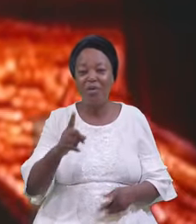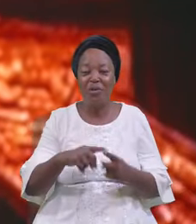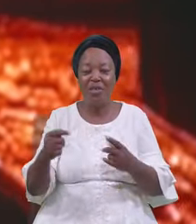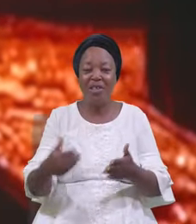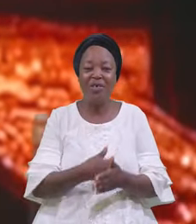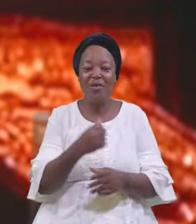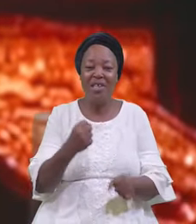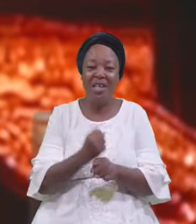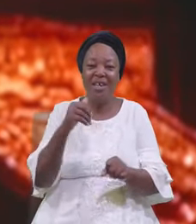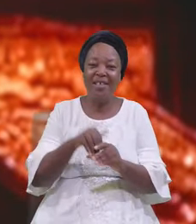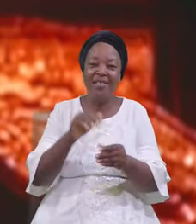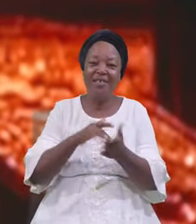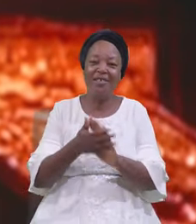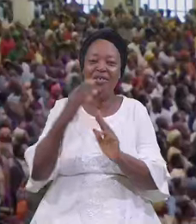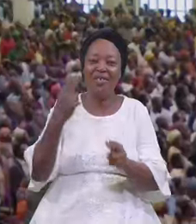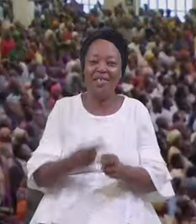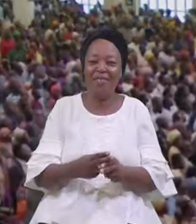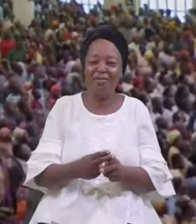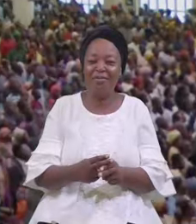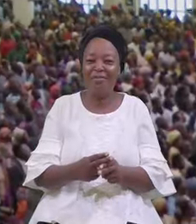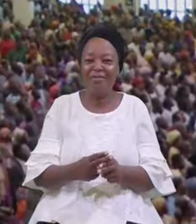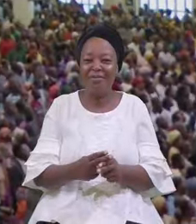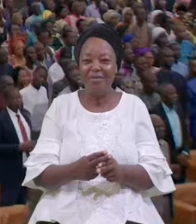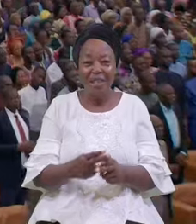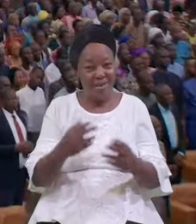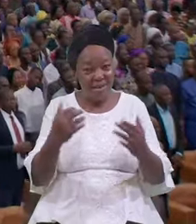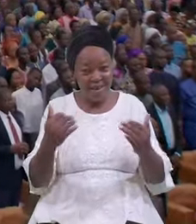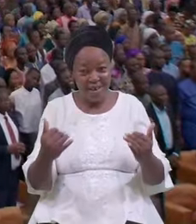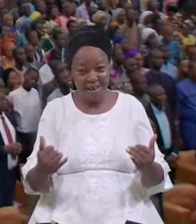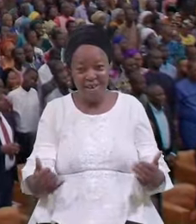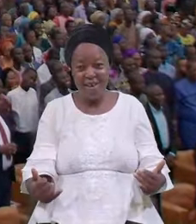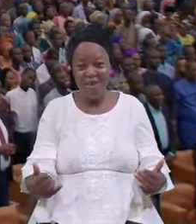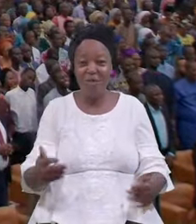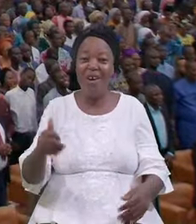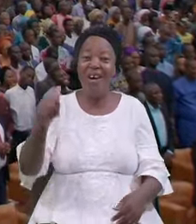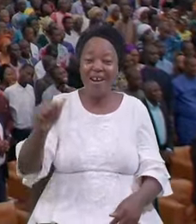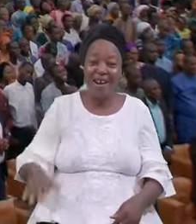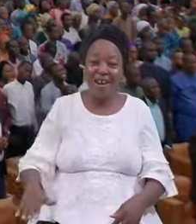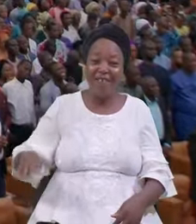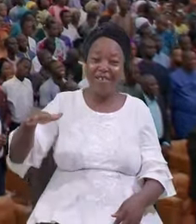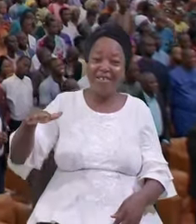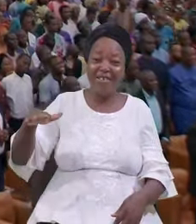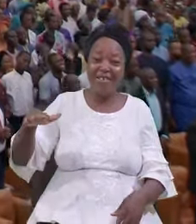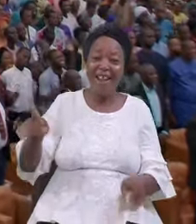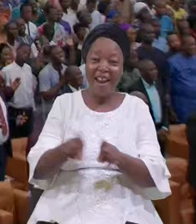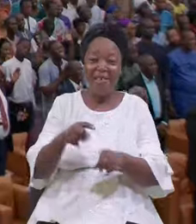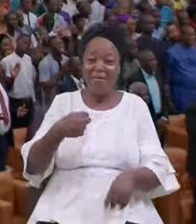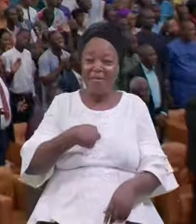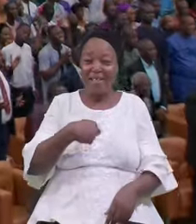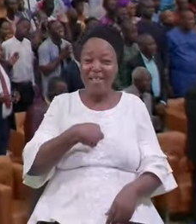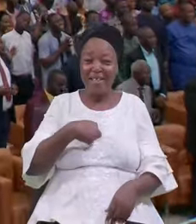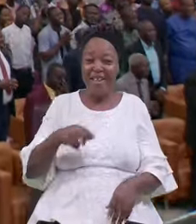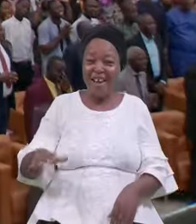in Jesus' name. Now, adults like me. I